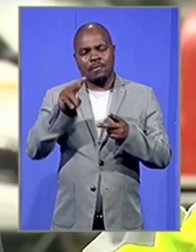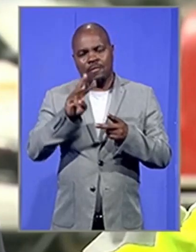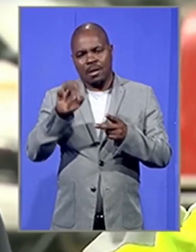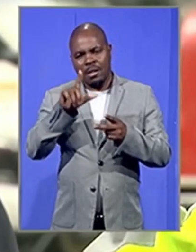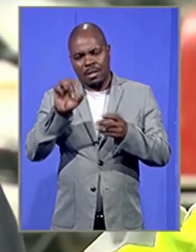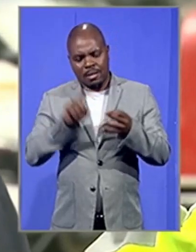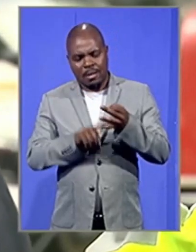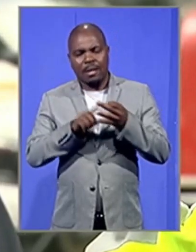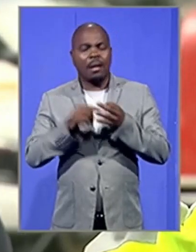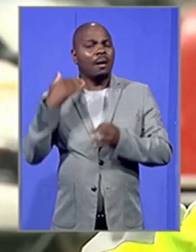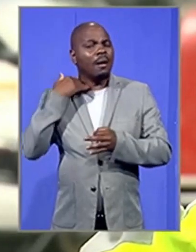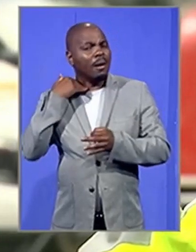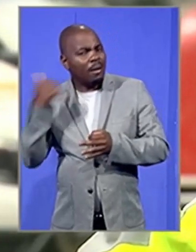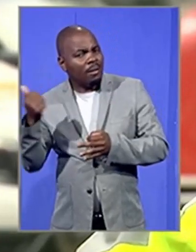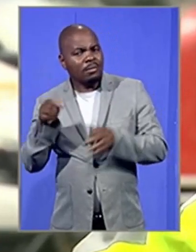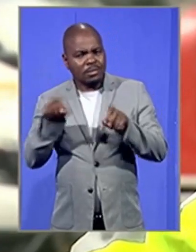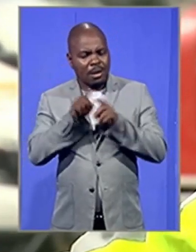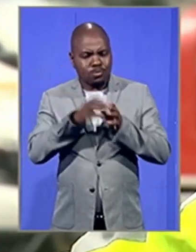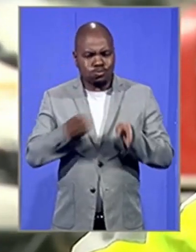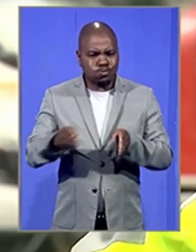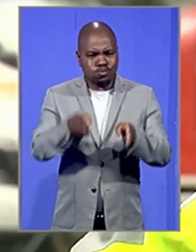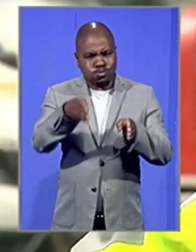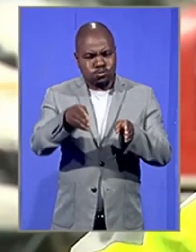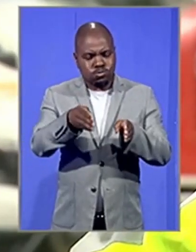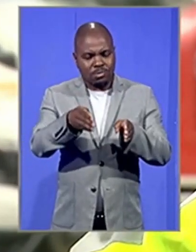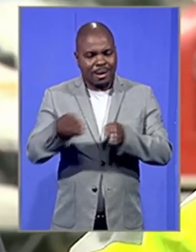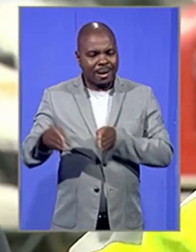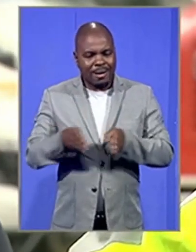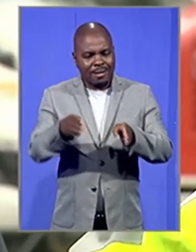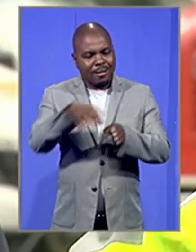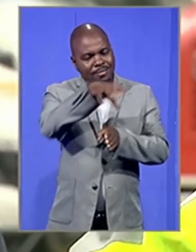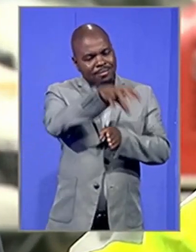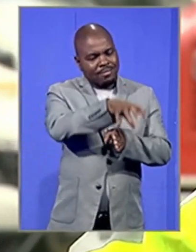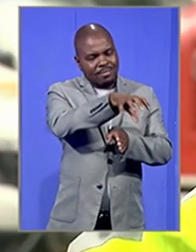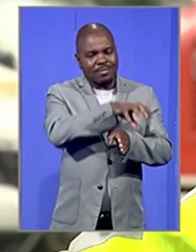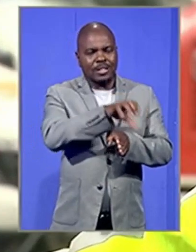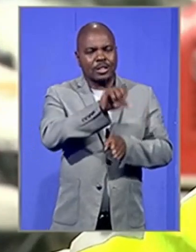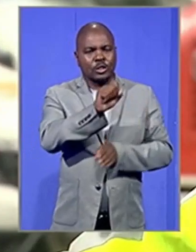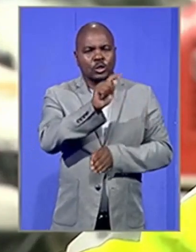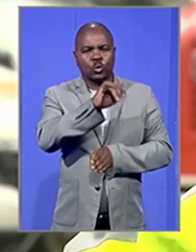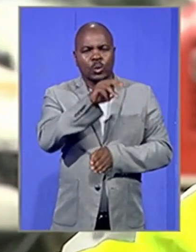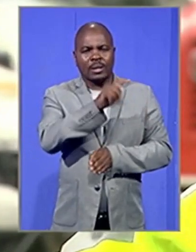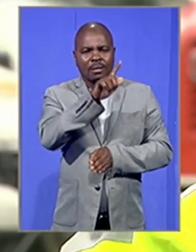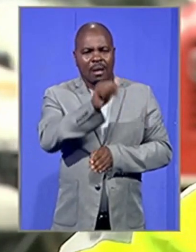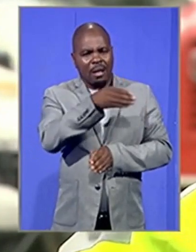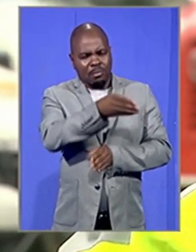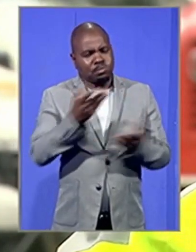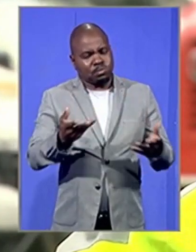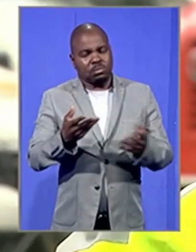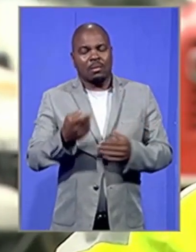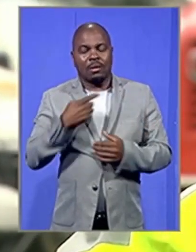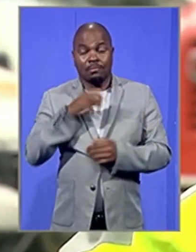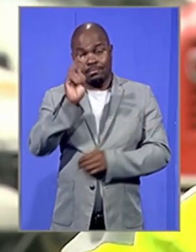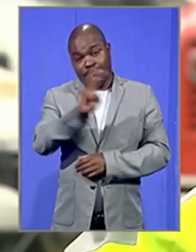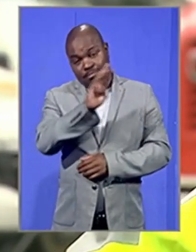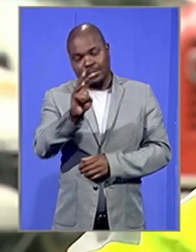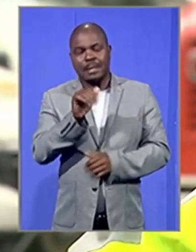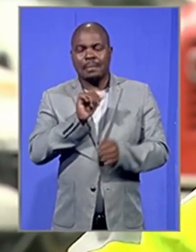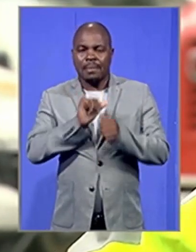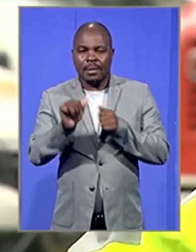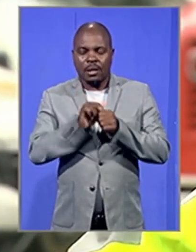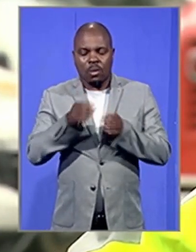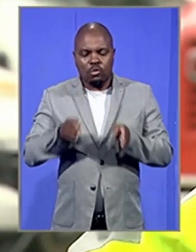at Alexander, they've got the Jackskey, which is cutting right across areas like Sweta. So our message to say that they need to avoid crossing